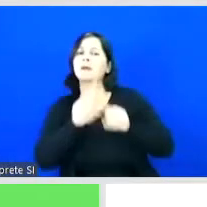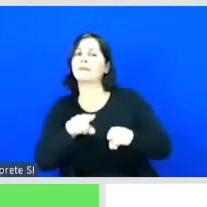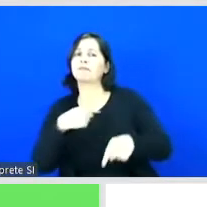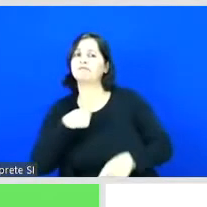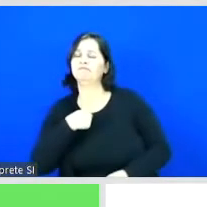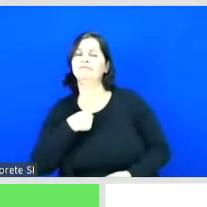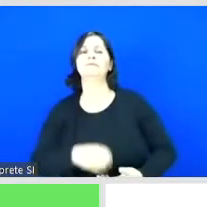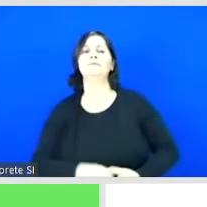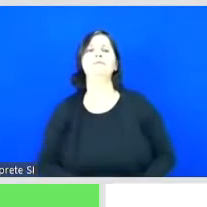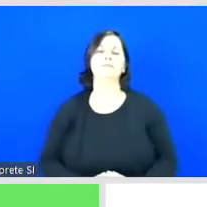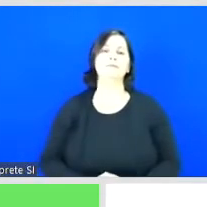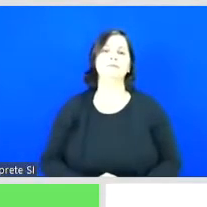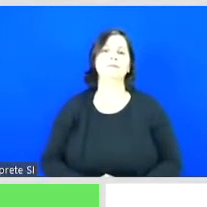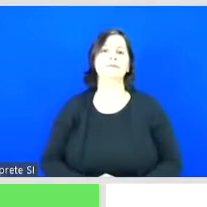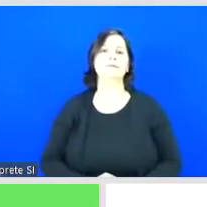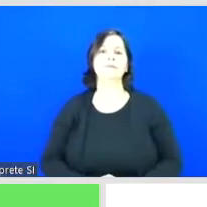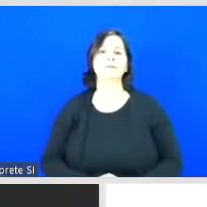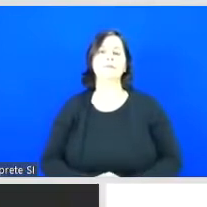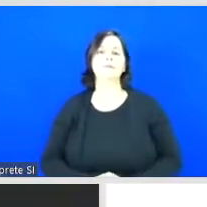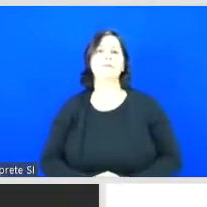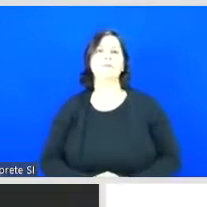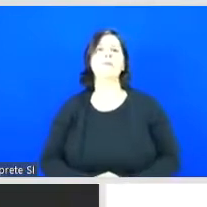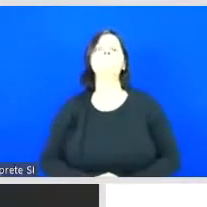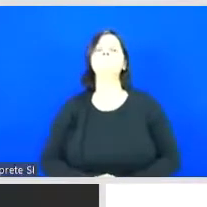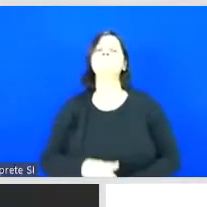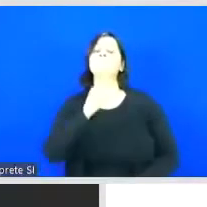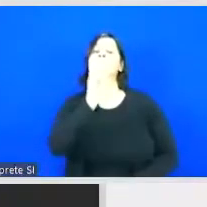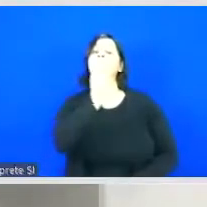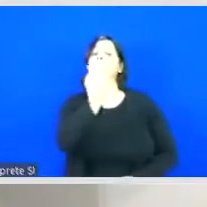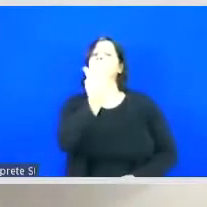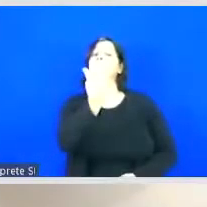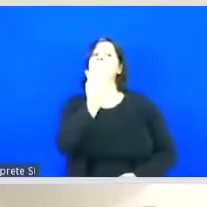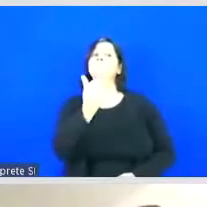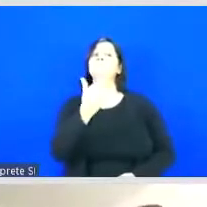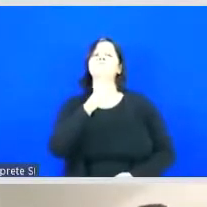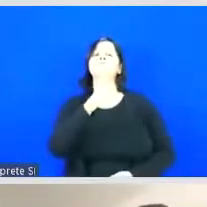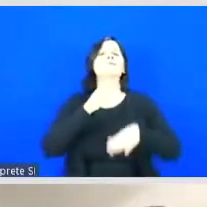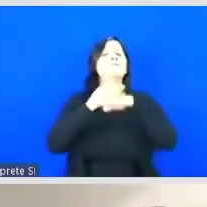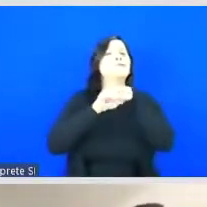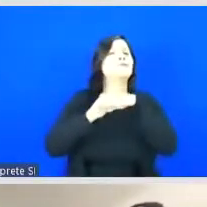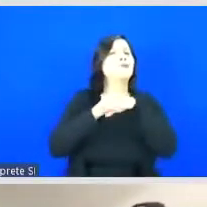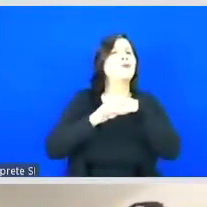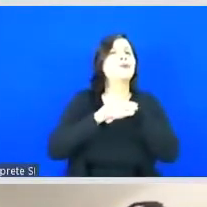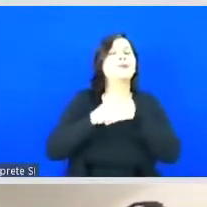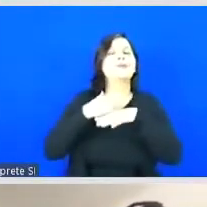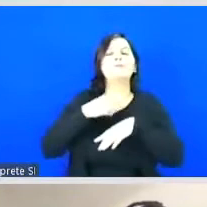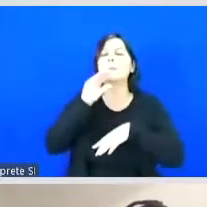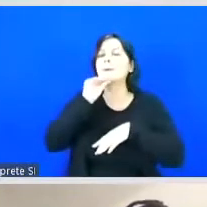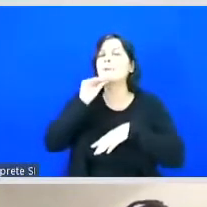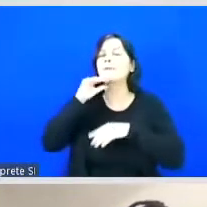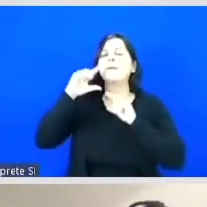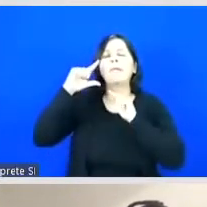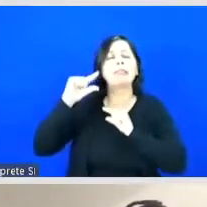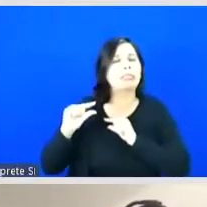I think you are muted. Yes, I'm sorry. I listened keenly, and I'm glad again for the opportunity to respond to this.